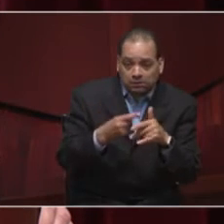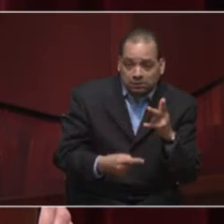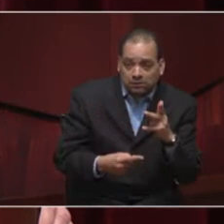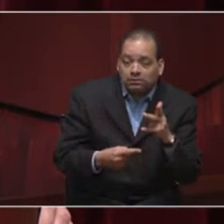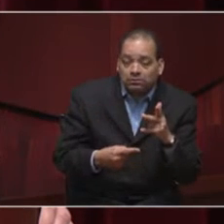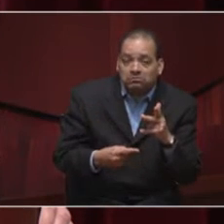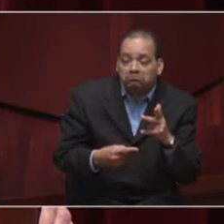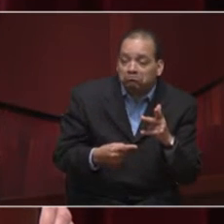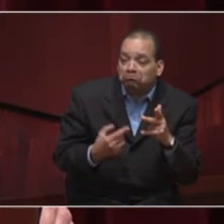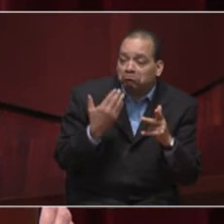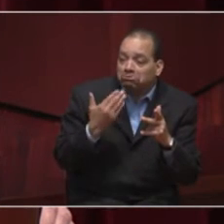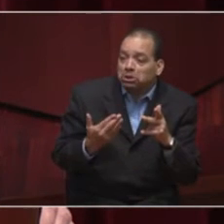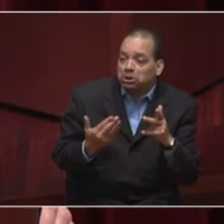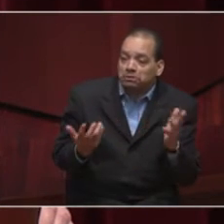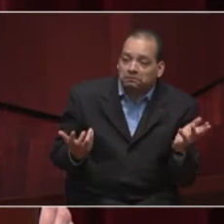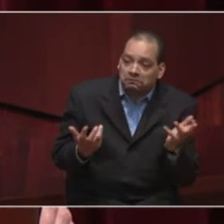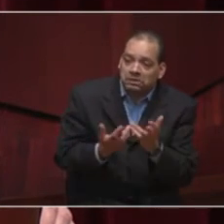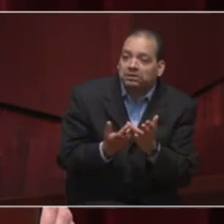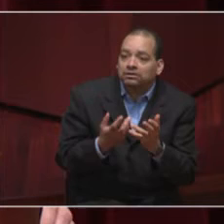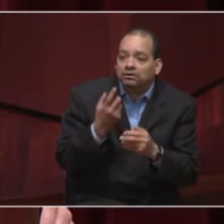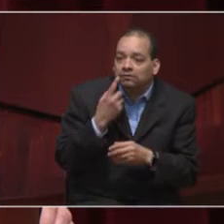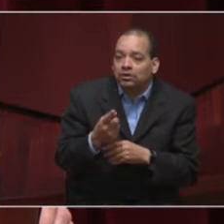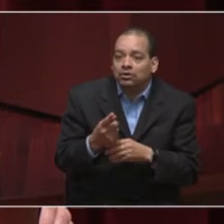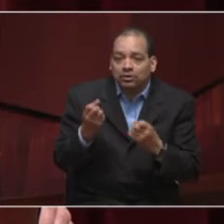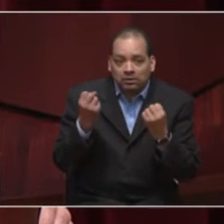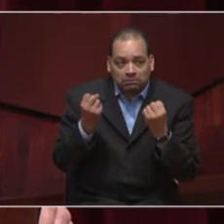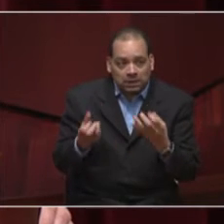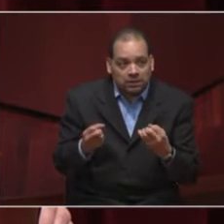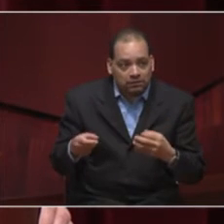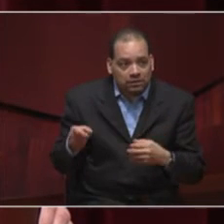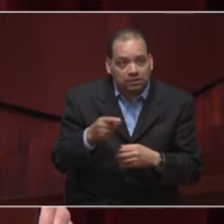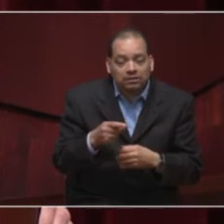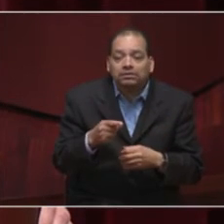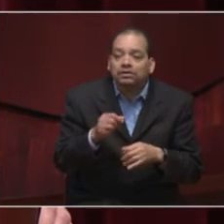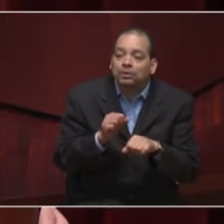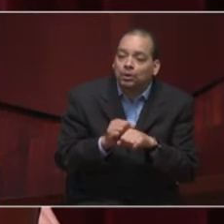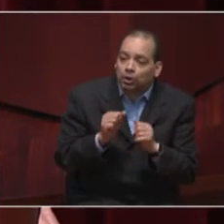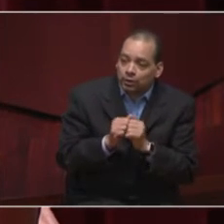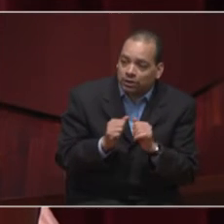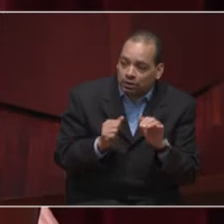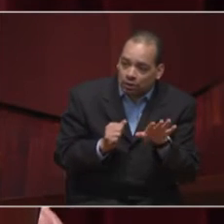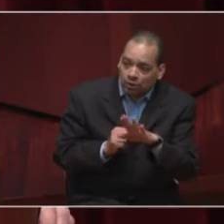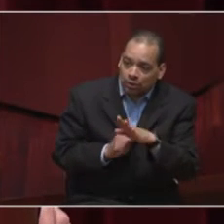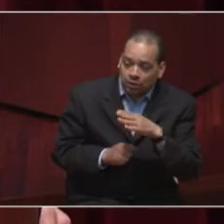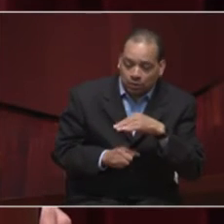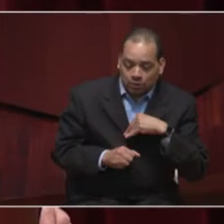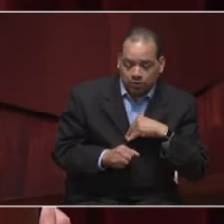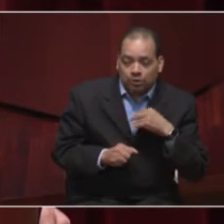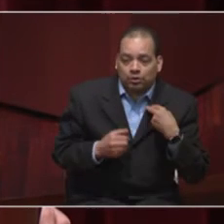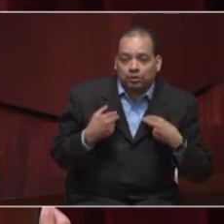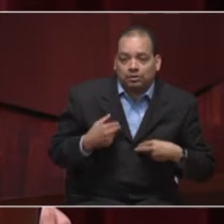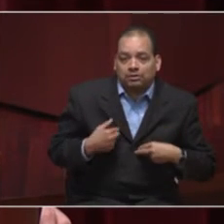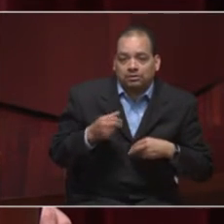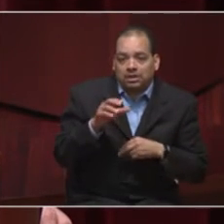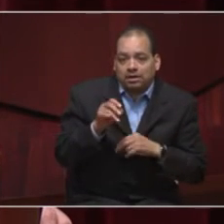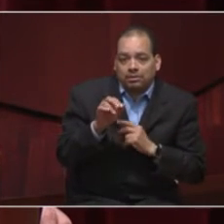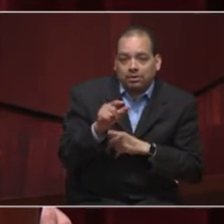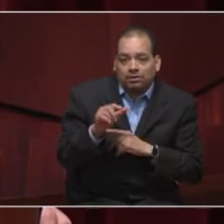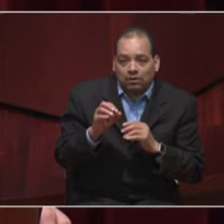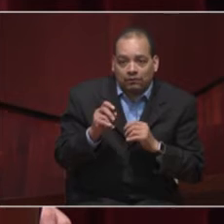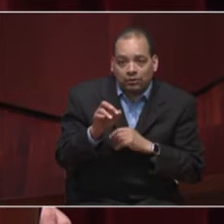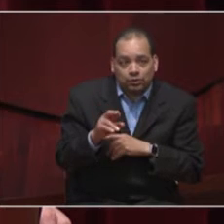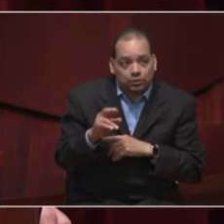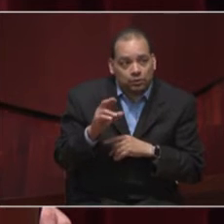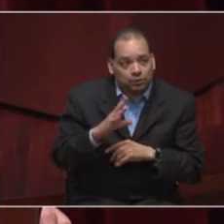good fit for many of us. And working with your own human capital offices in the agencies, you need to